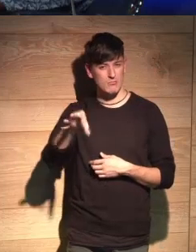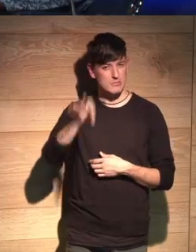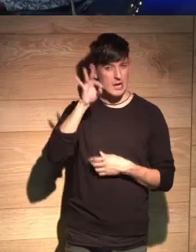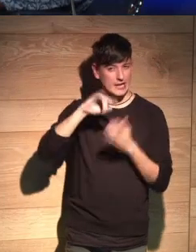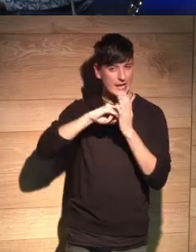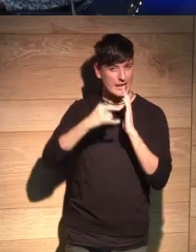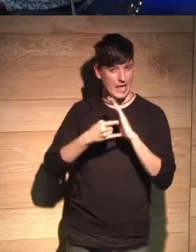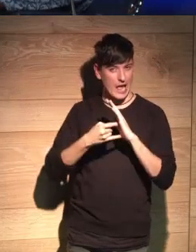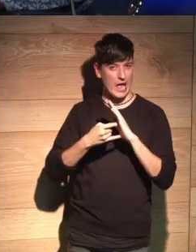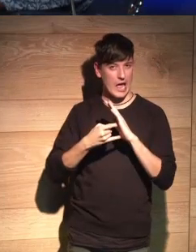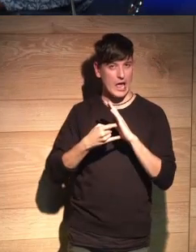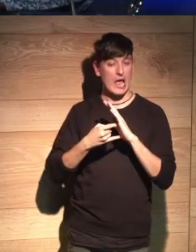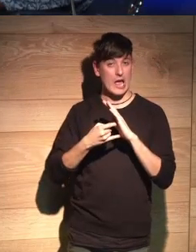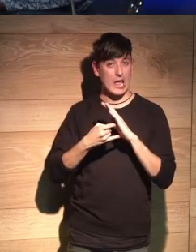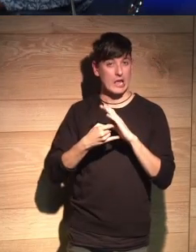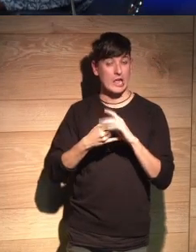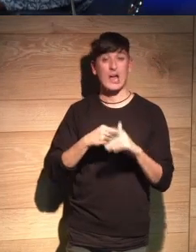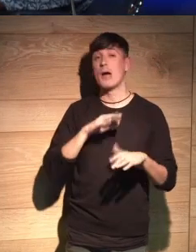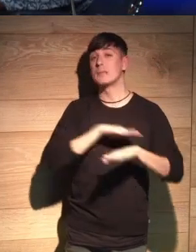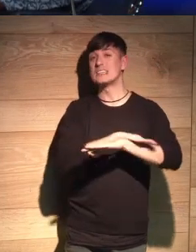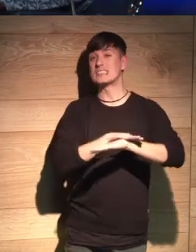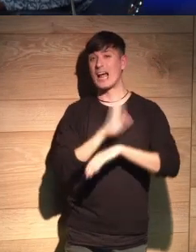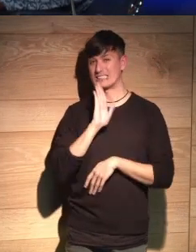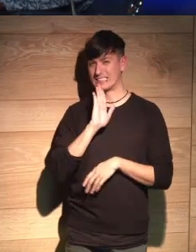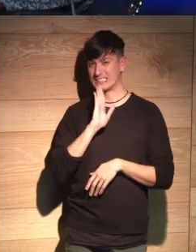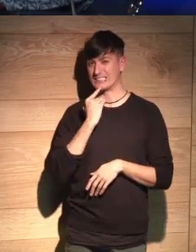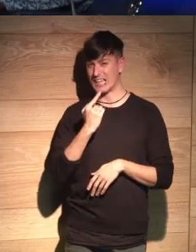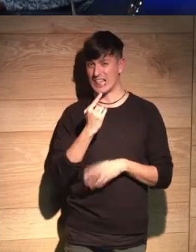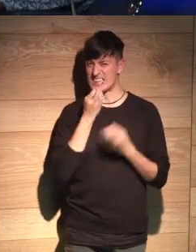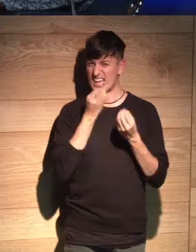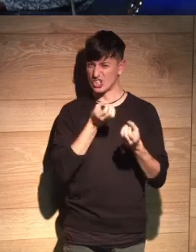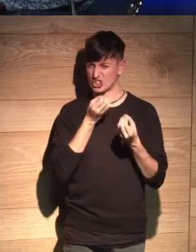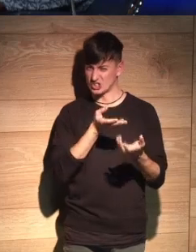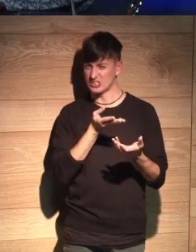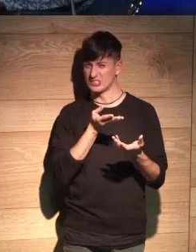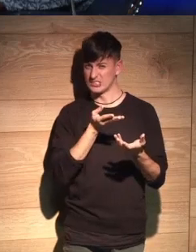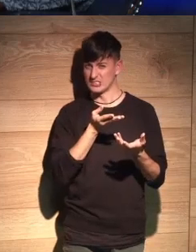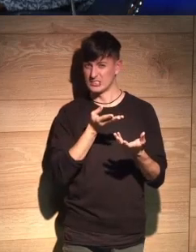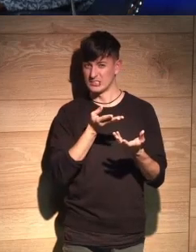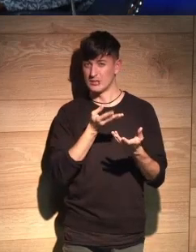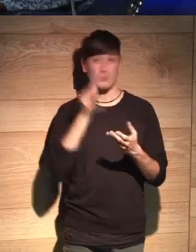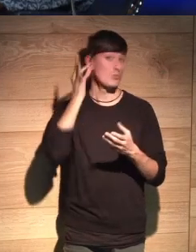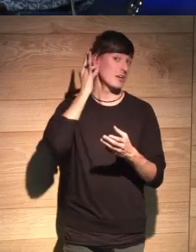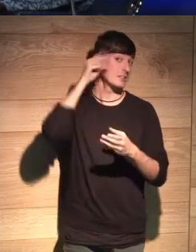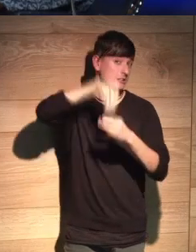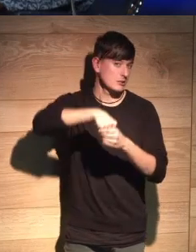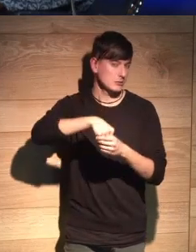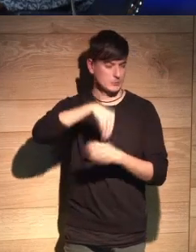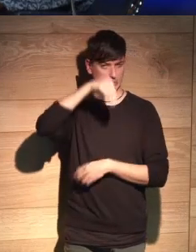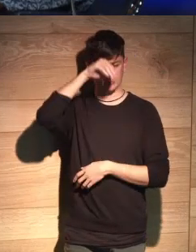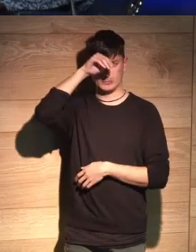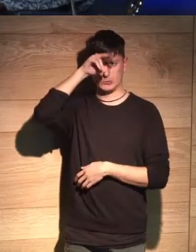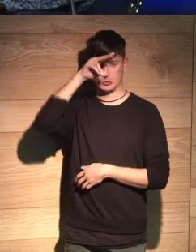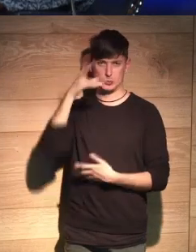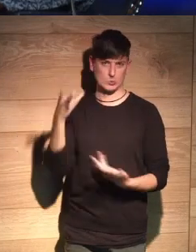Monse, in your case, you chose engineering. And as the minister said before, the data about the